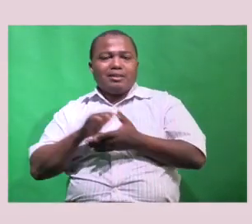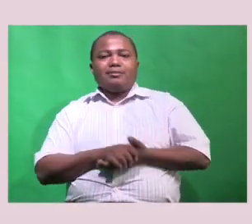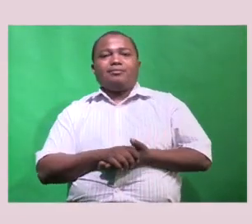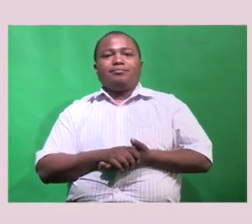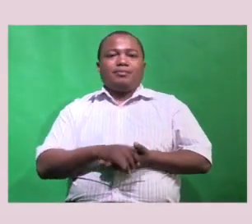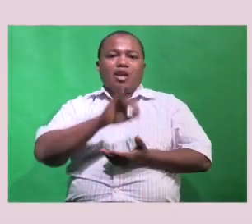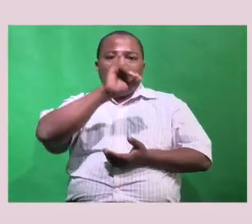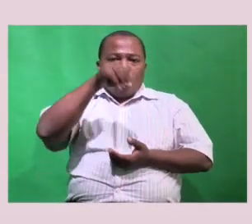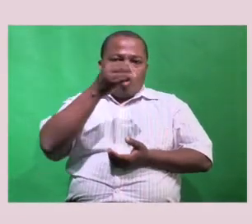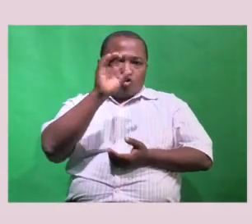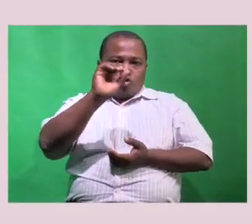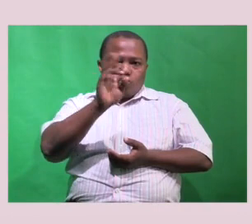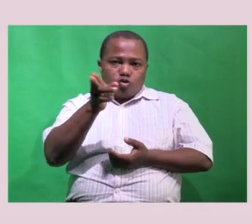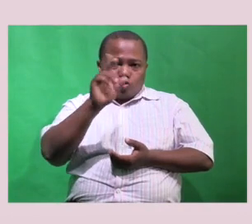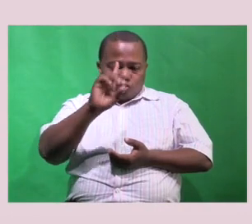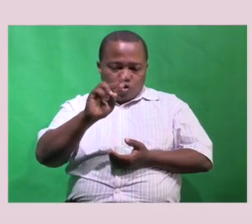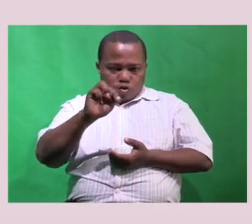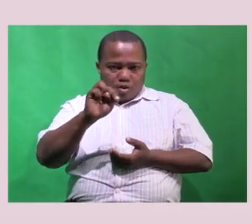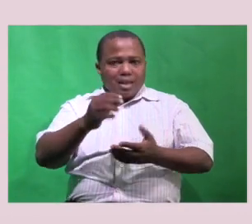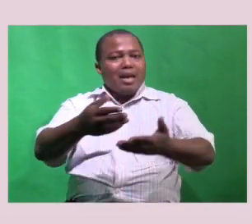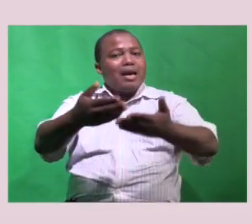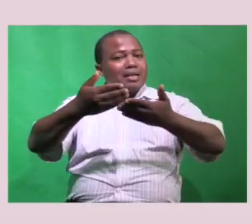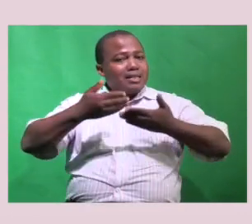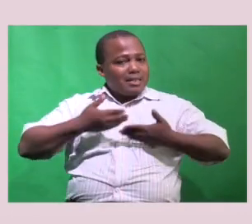John, he received